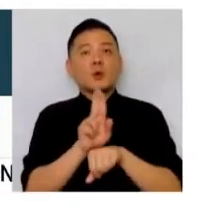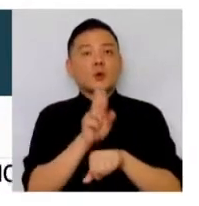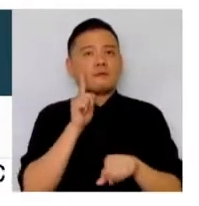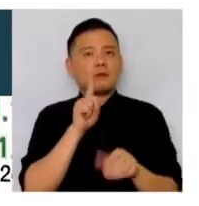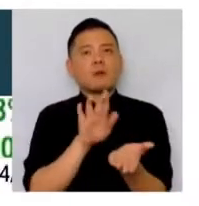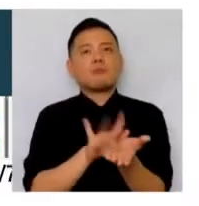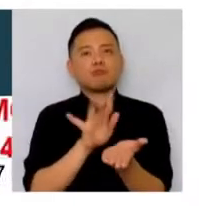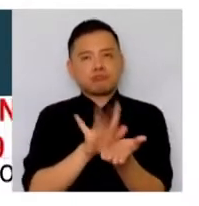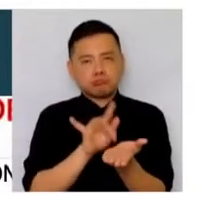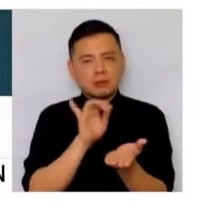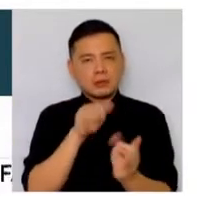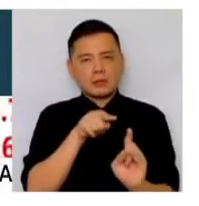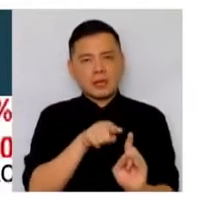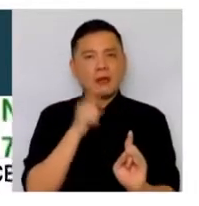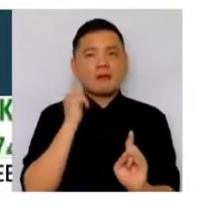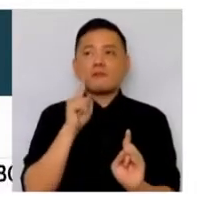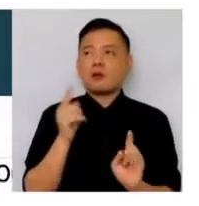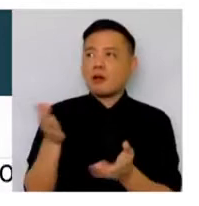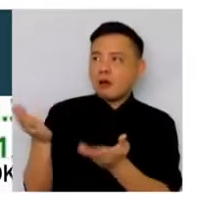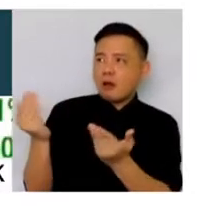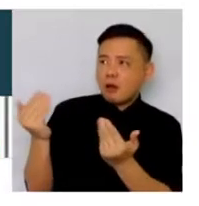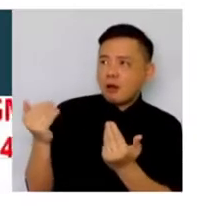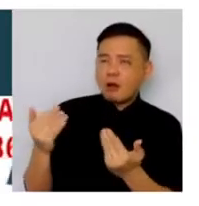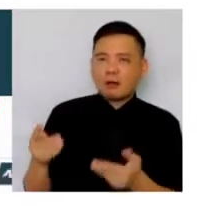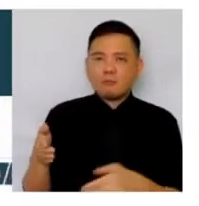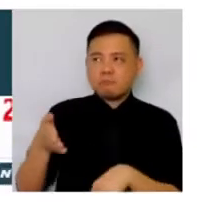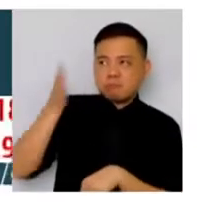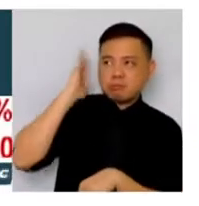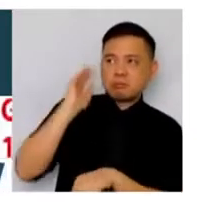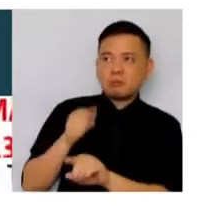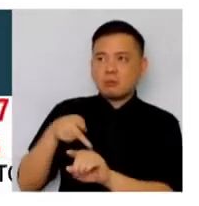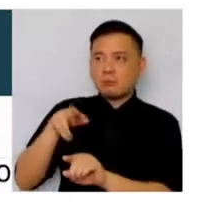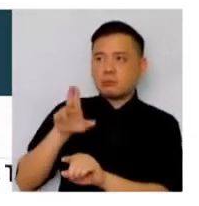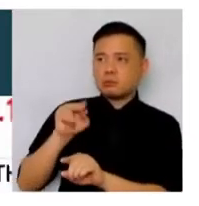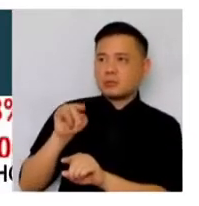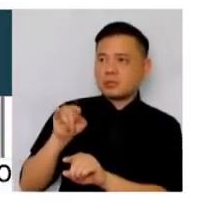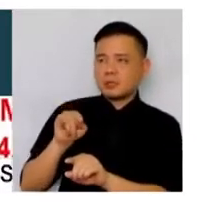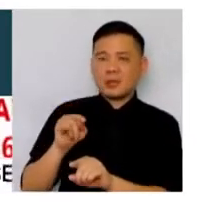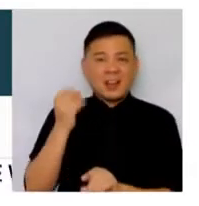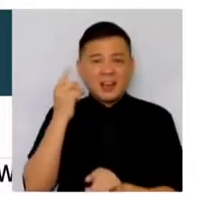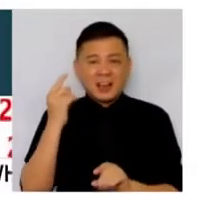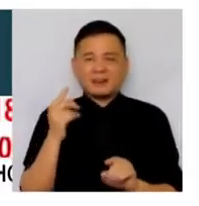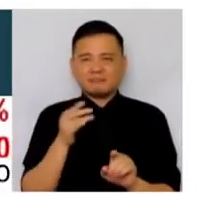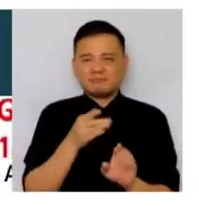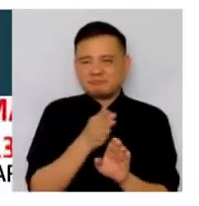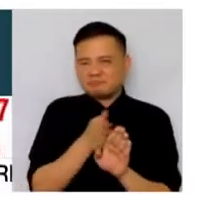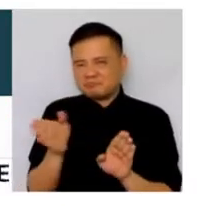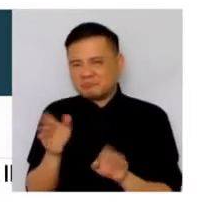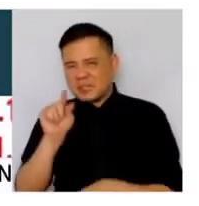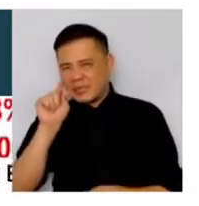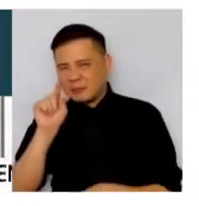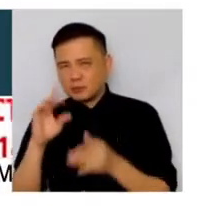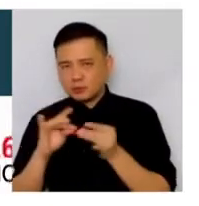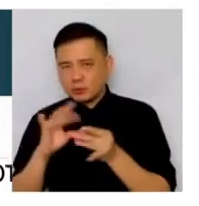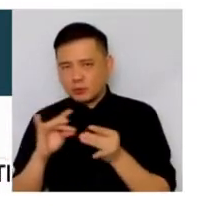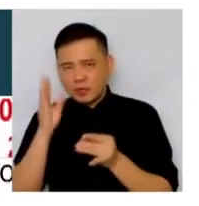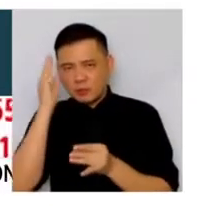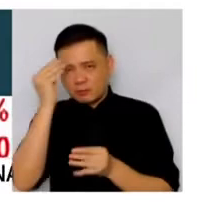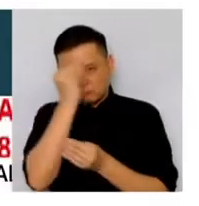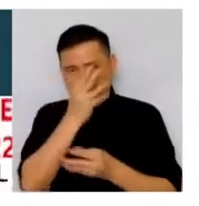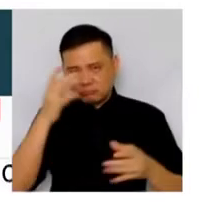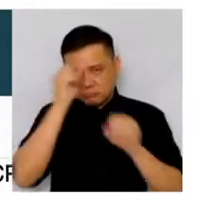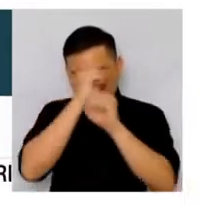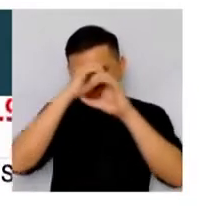of Putin's head. But, you know, maybe a side story, Carmina, will give us a little bit more illumination in what's going on. When I was